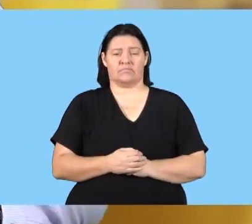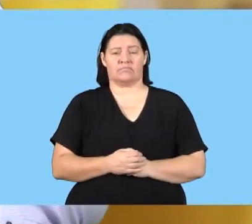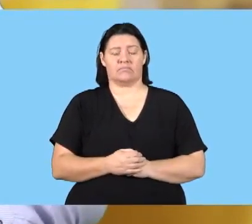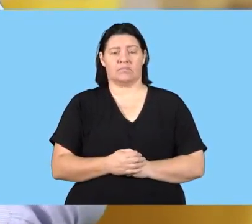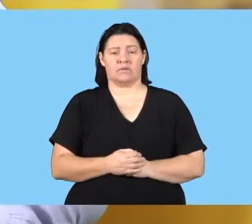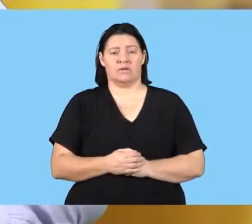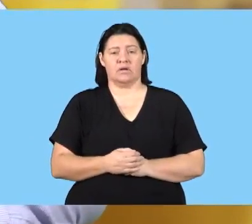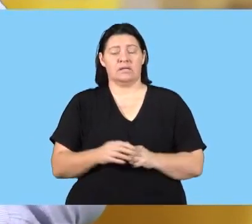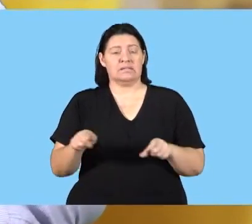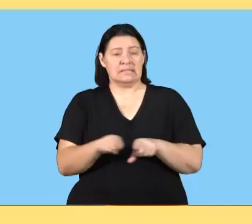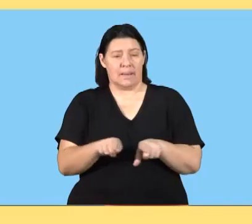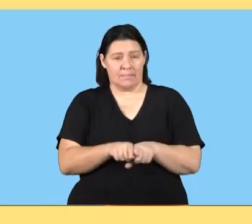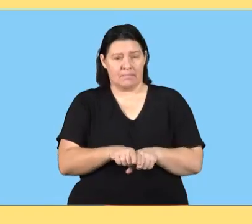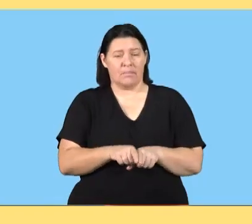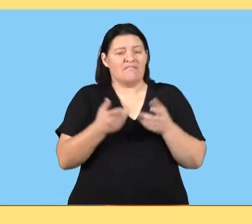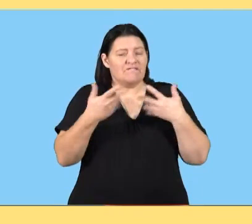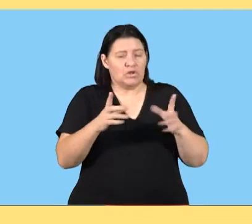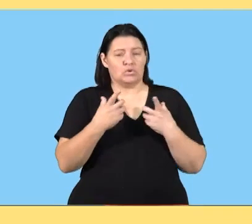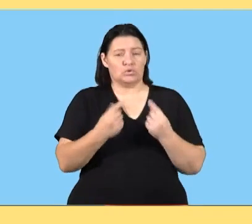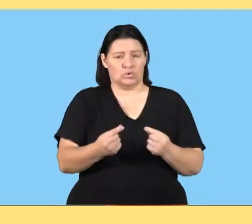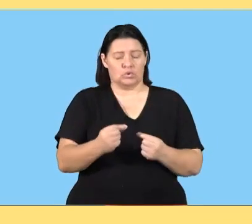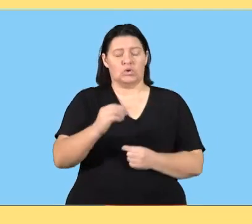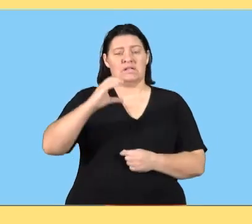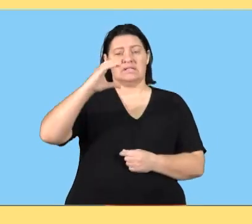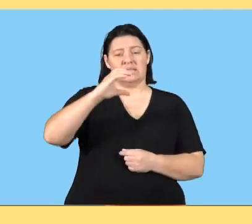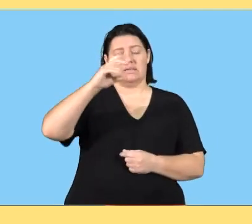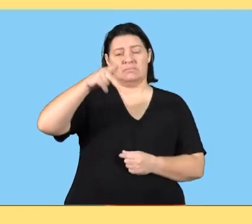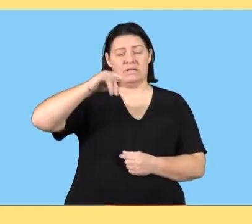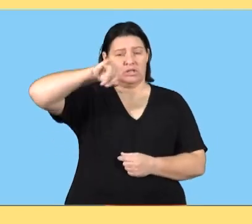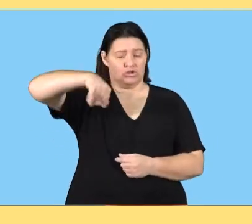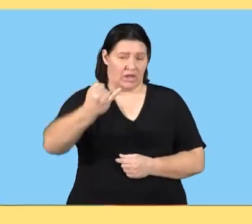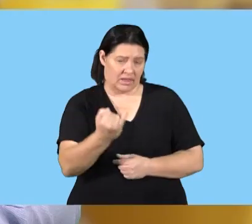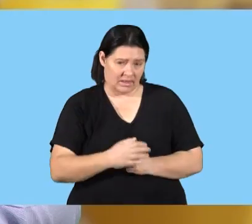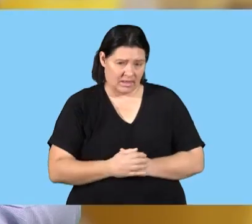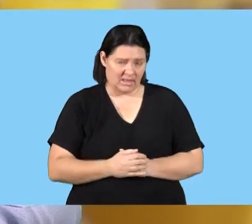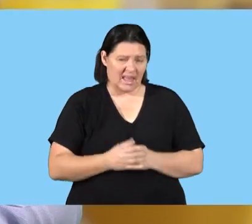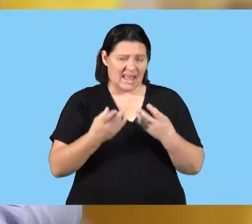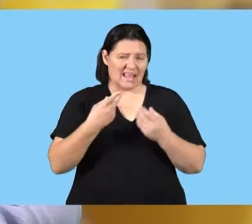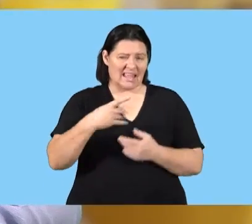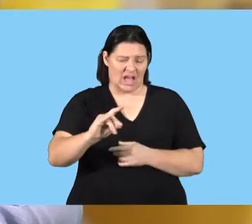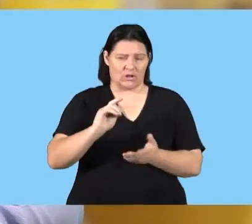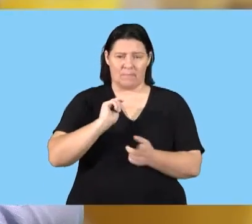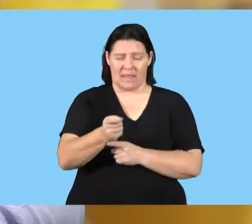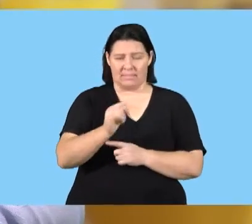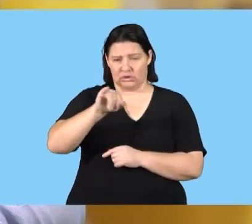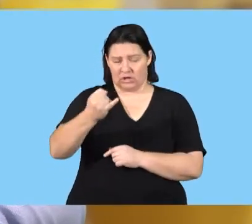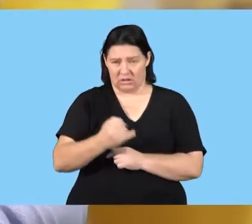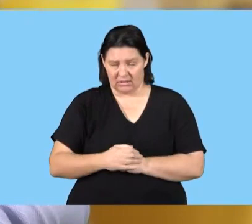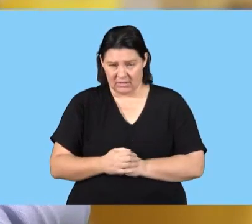journal. You also have done what is known as the CPJ, the cash payments